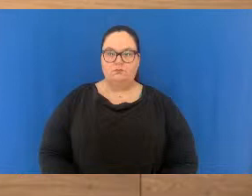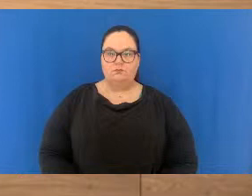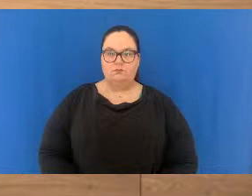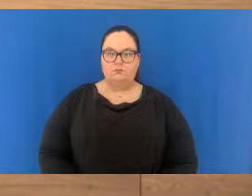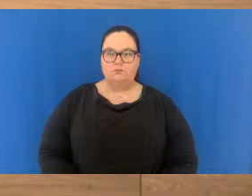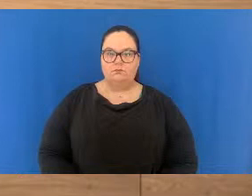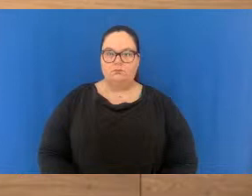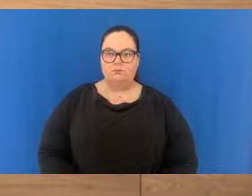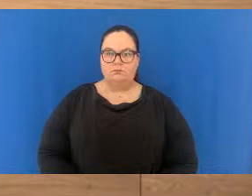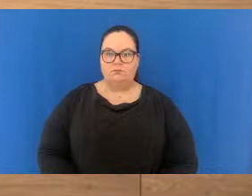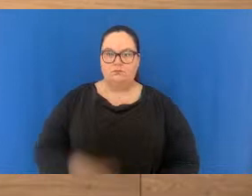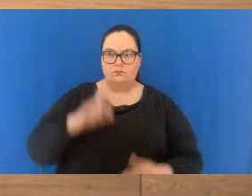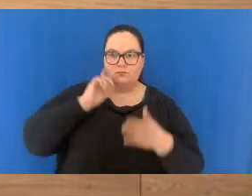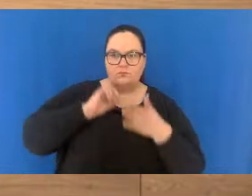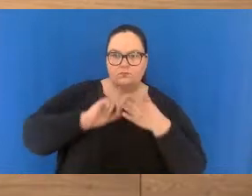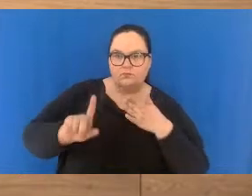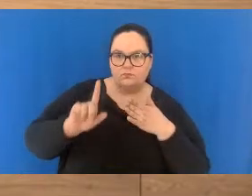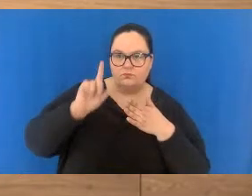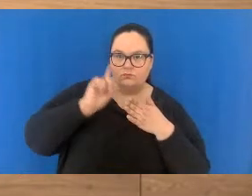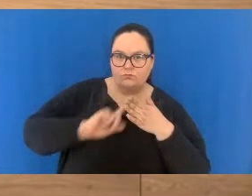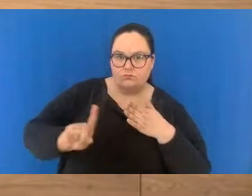Check 1, check 2.